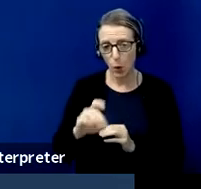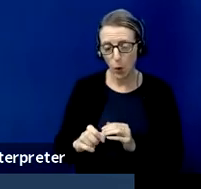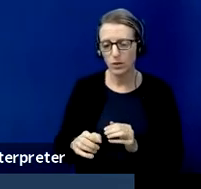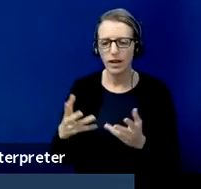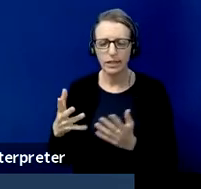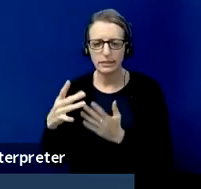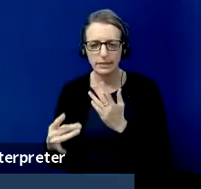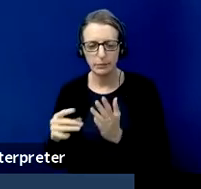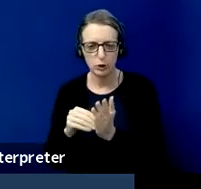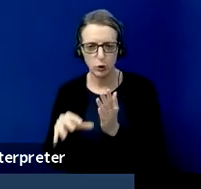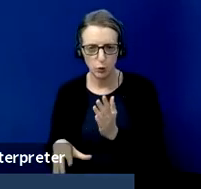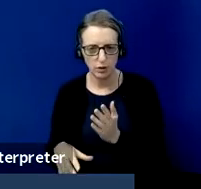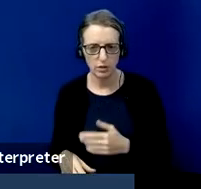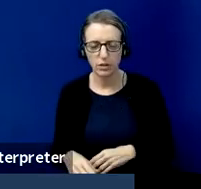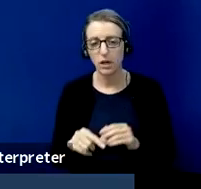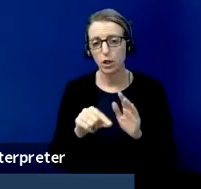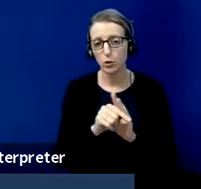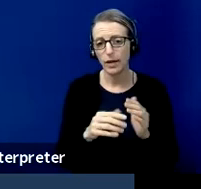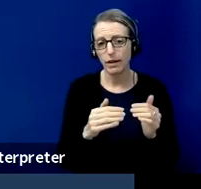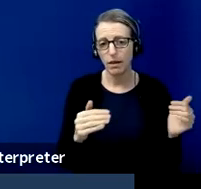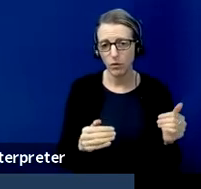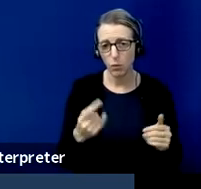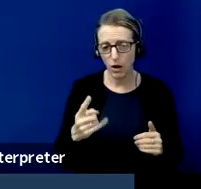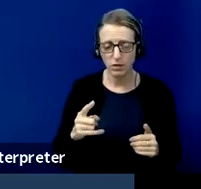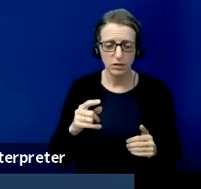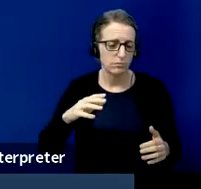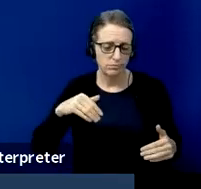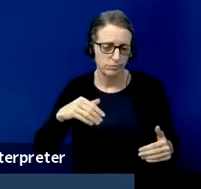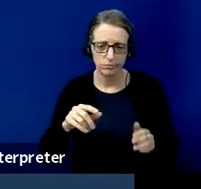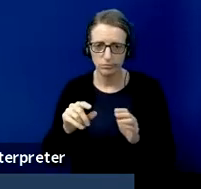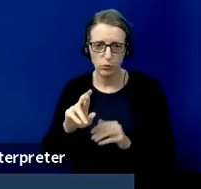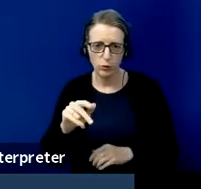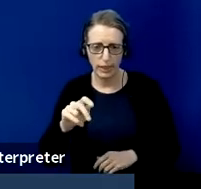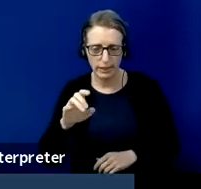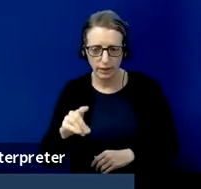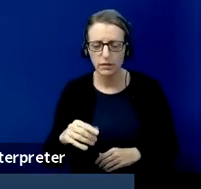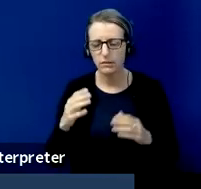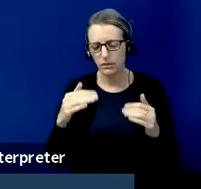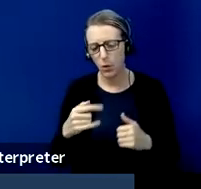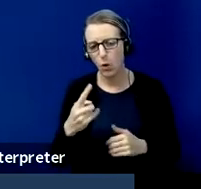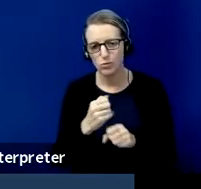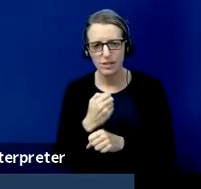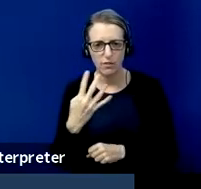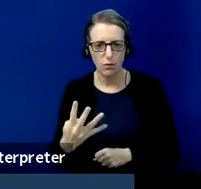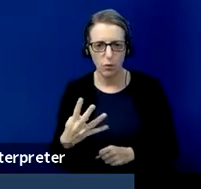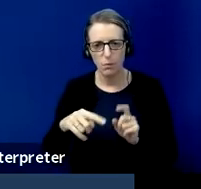student was. So grade level, 1 was unrated and 1 received a 4, as well as the date.